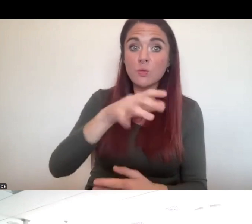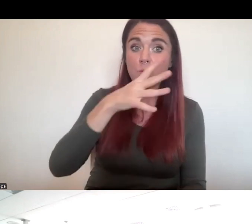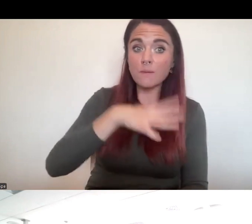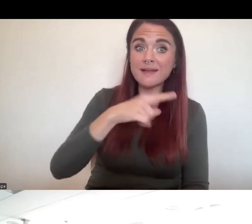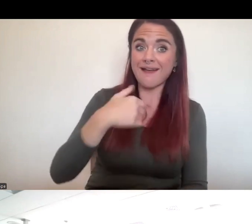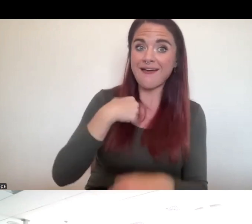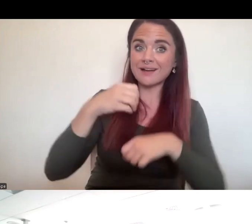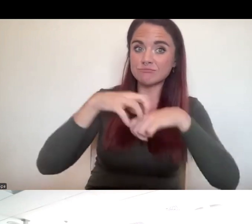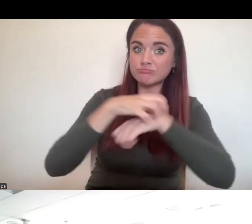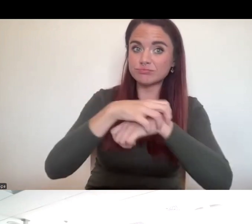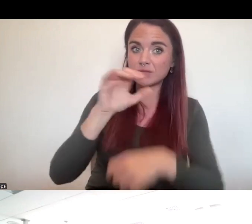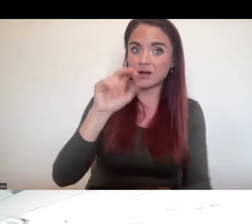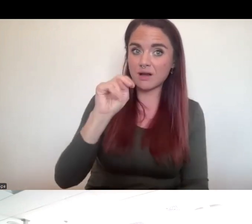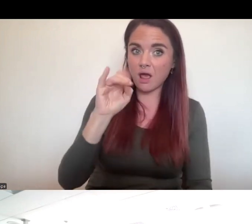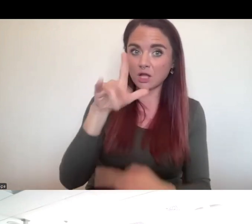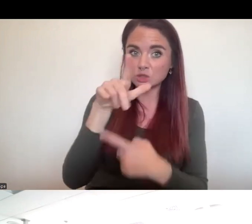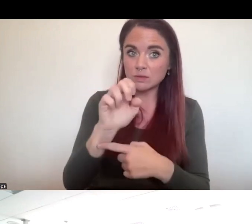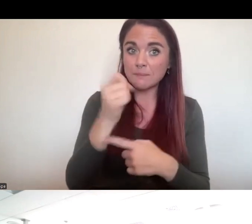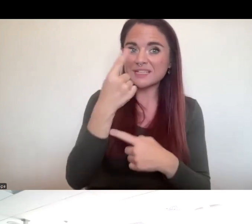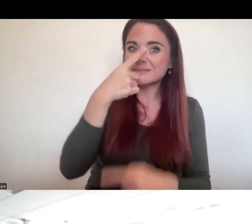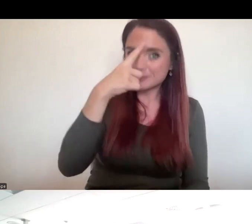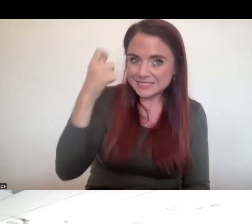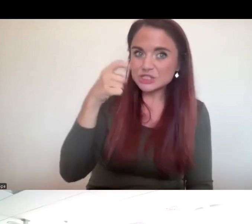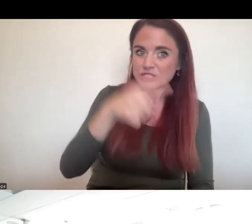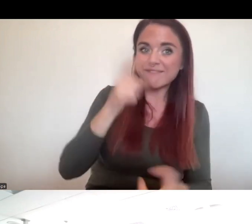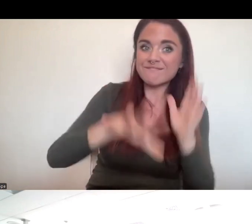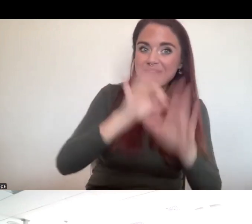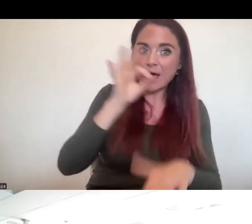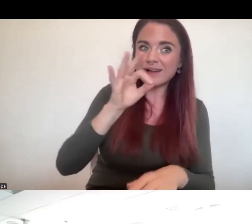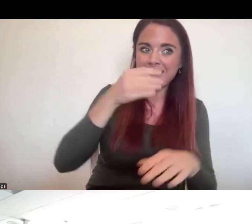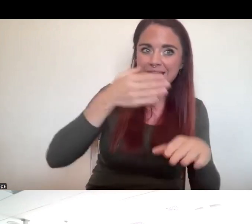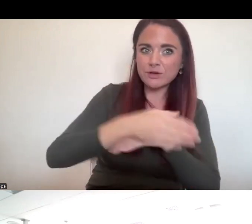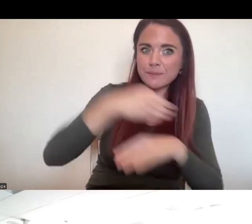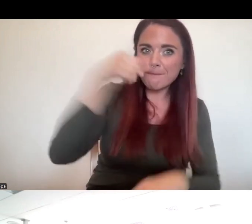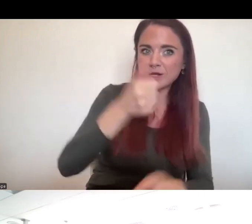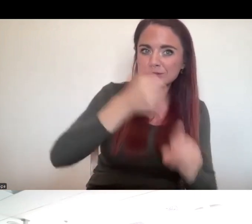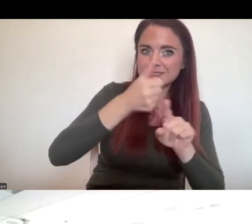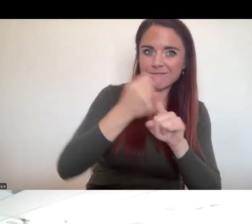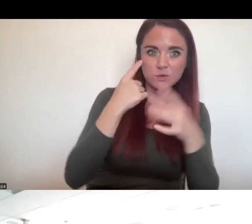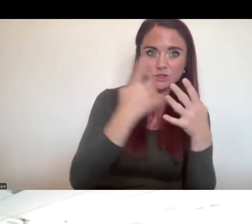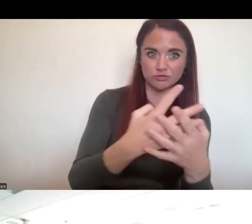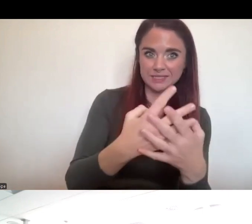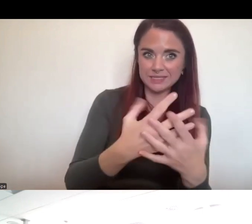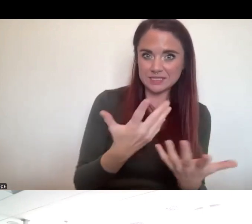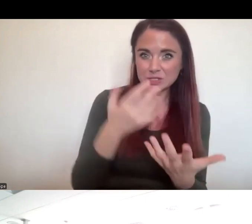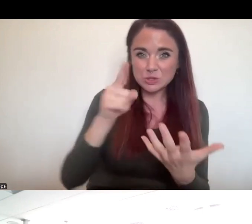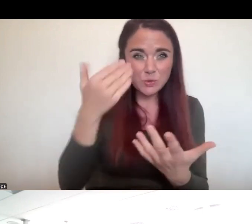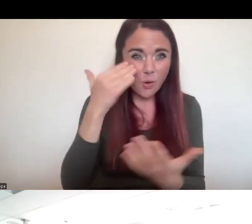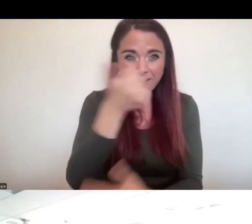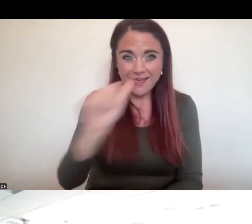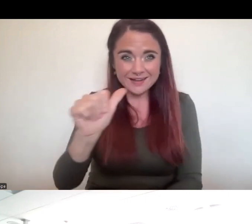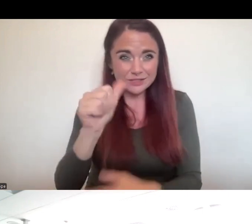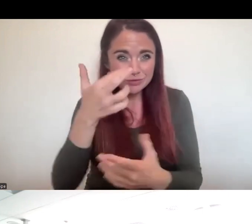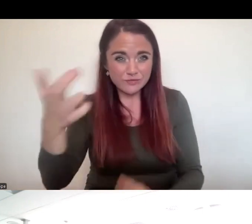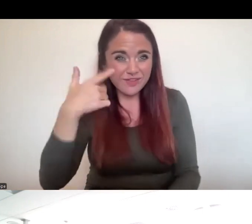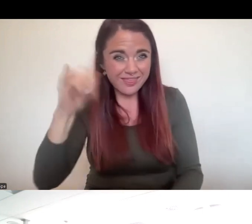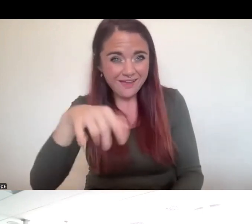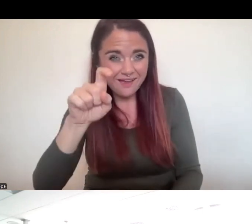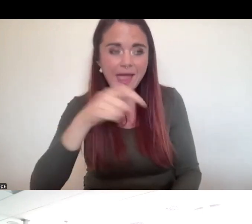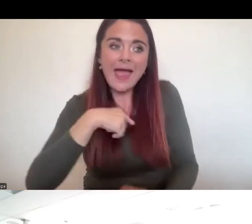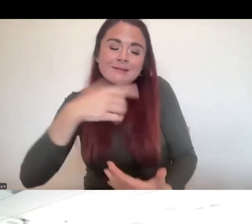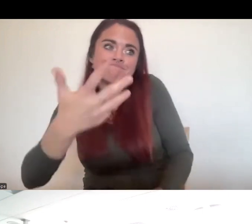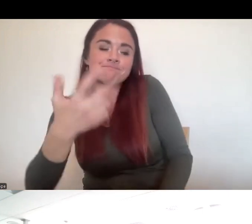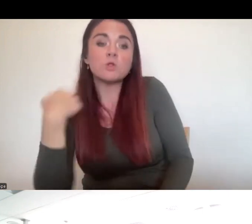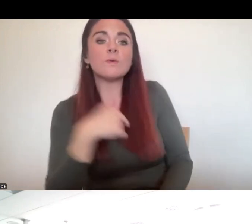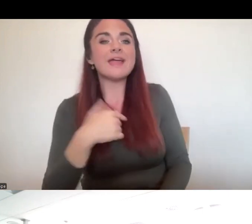But do you know of anything that's going on to get that kind of thing covered? Yeah, so I can't speak to that specifically. I do know that we have an arm